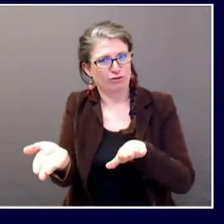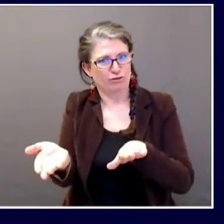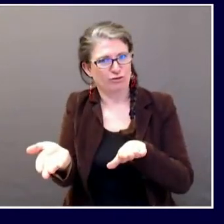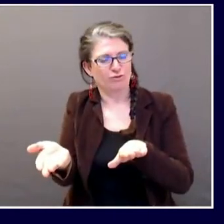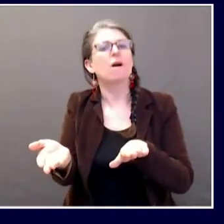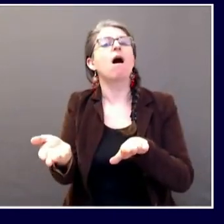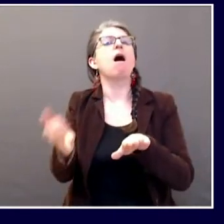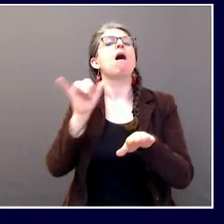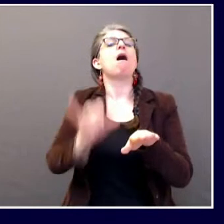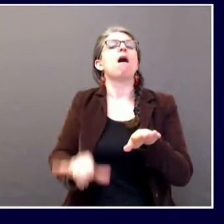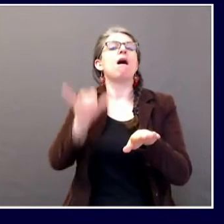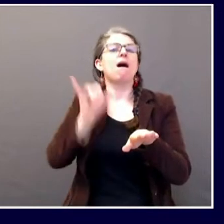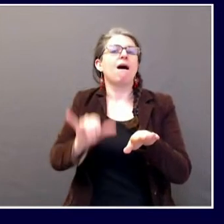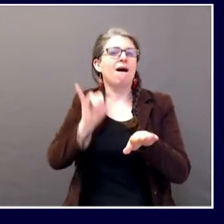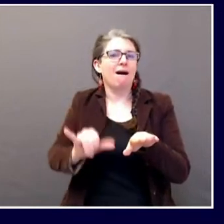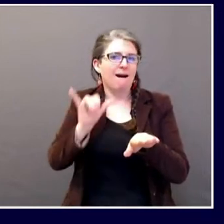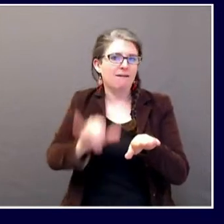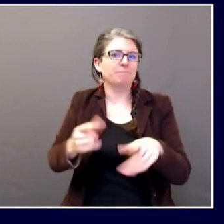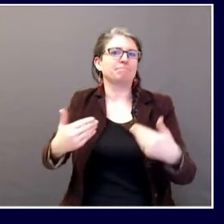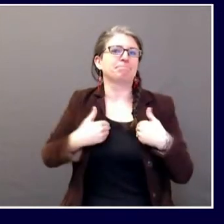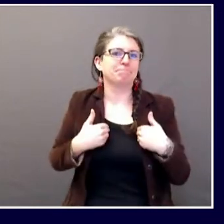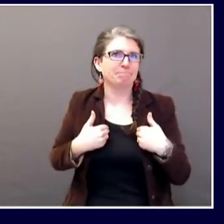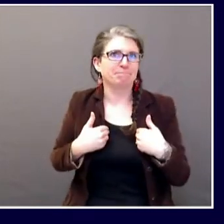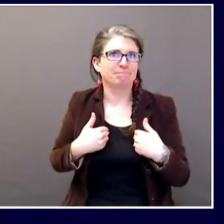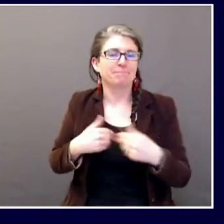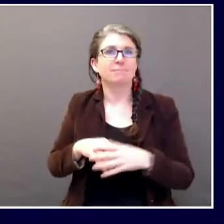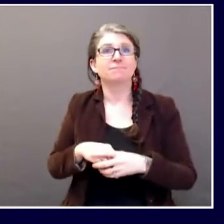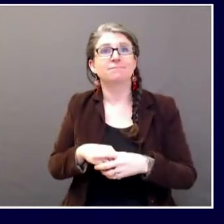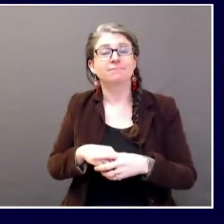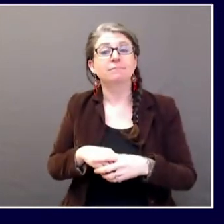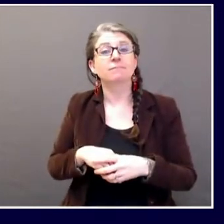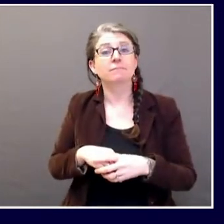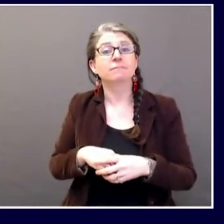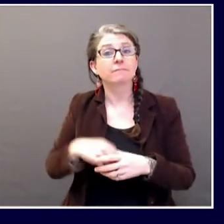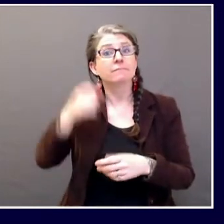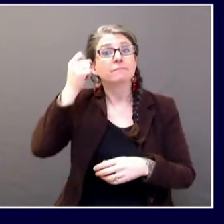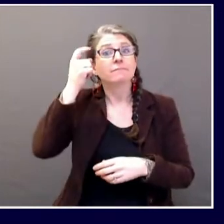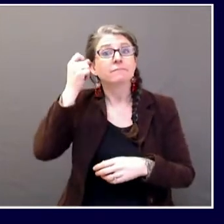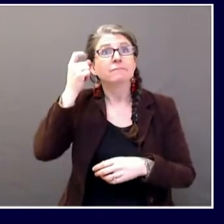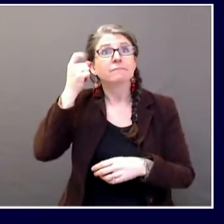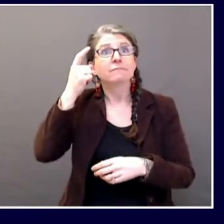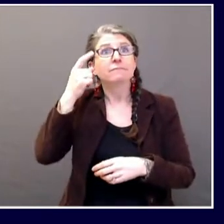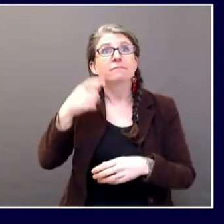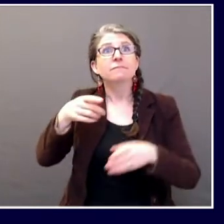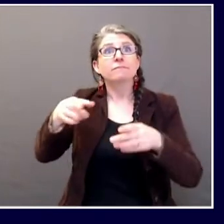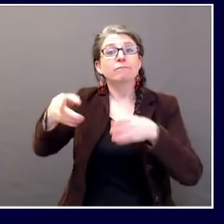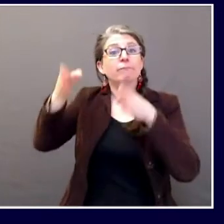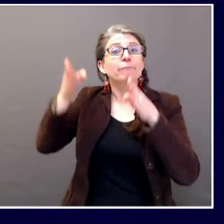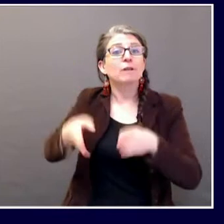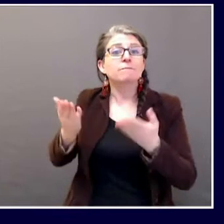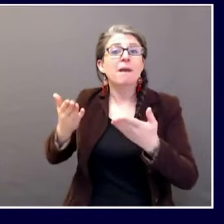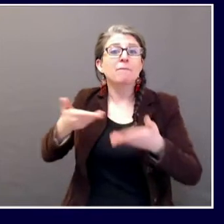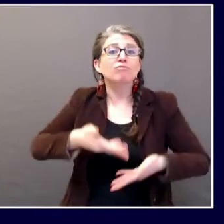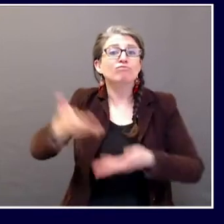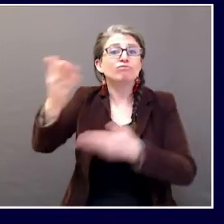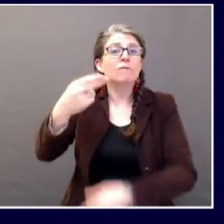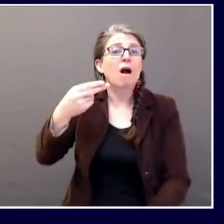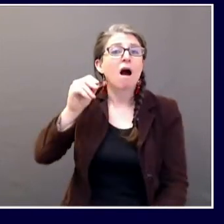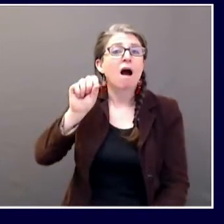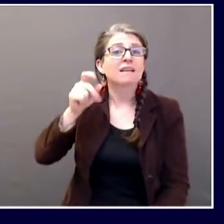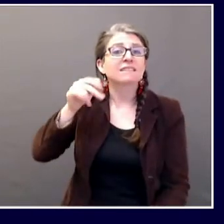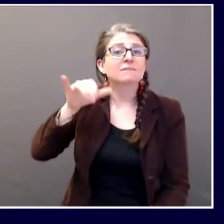with COVID-19 because maybe they were a close contact of somebody. But for various medical and compassionate